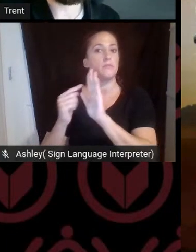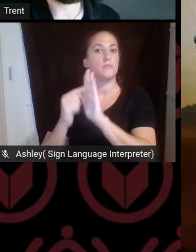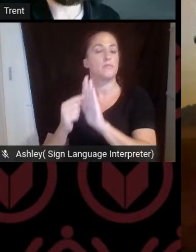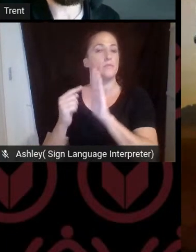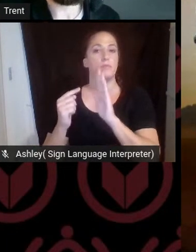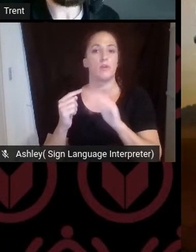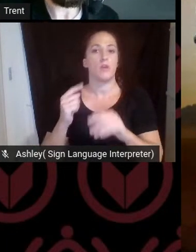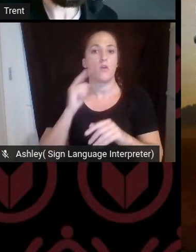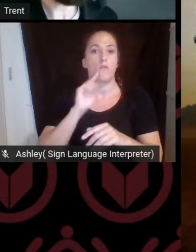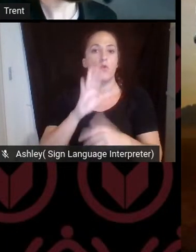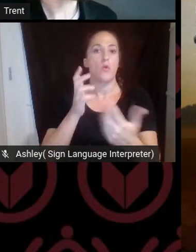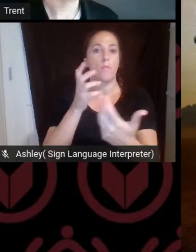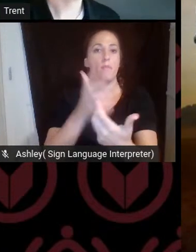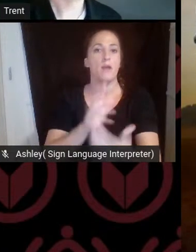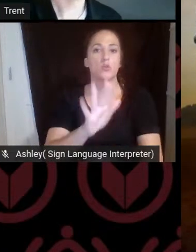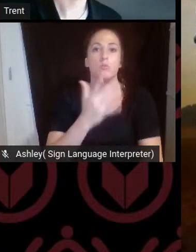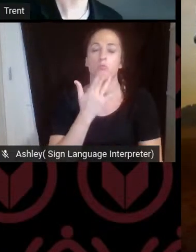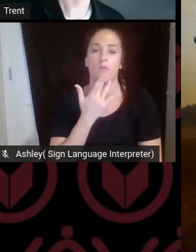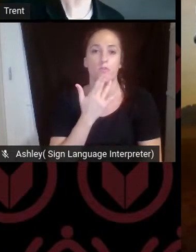and your workflow.